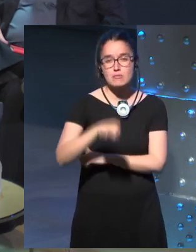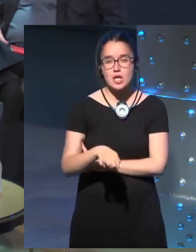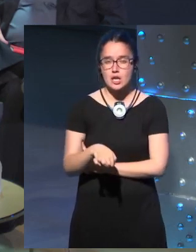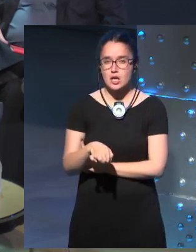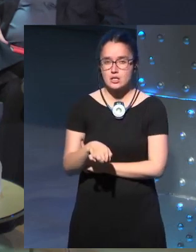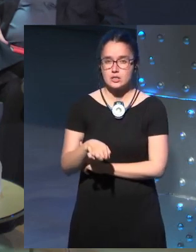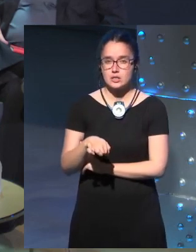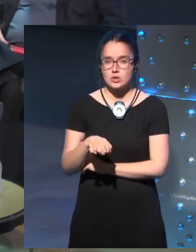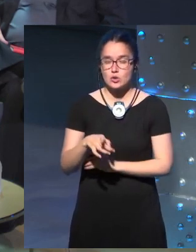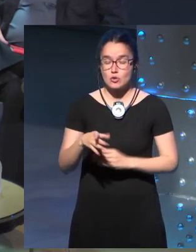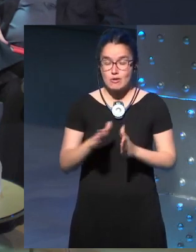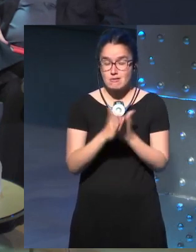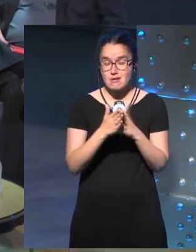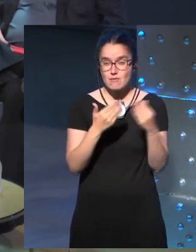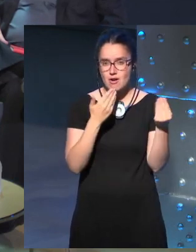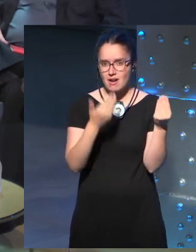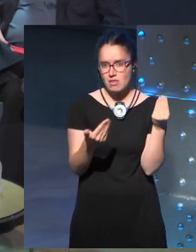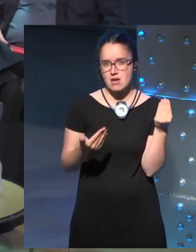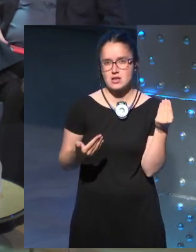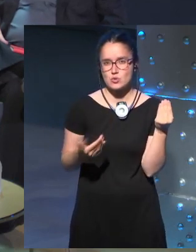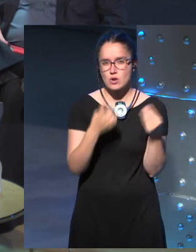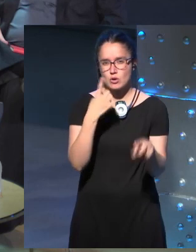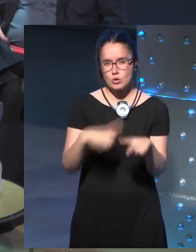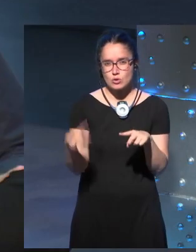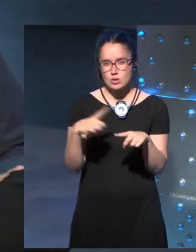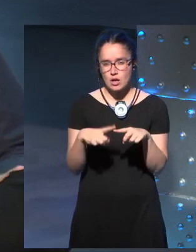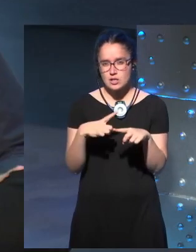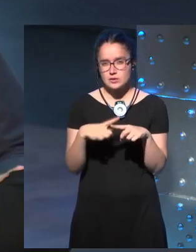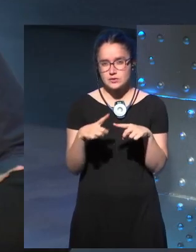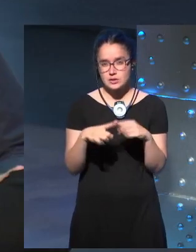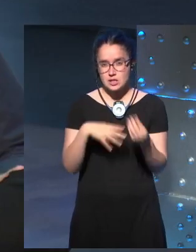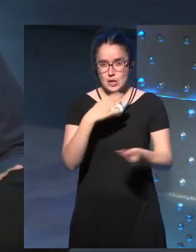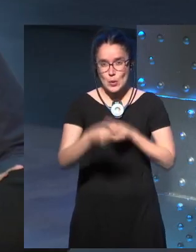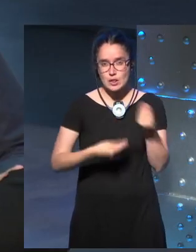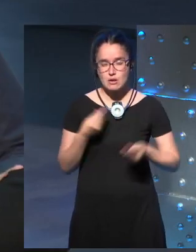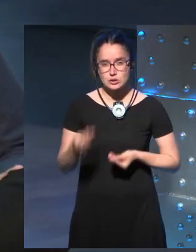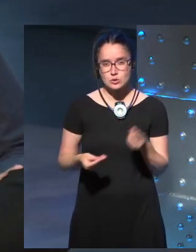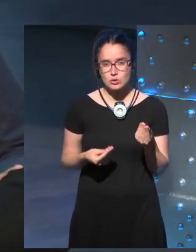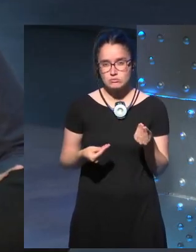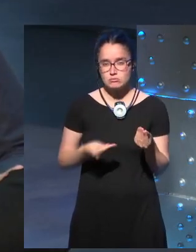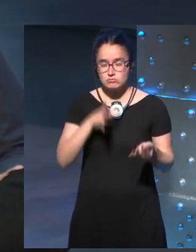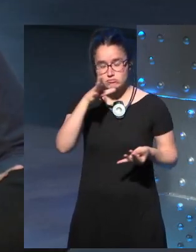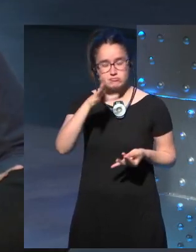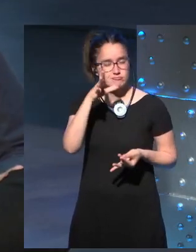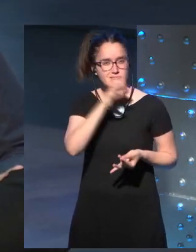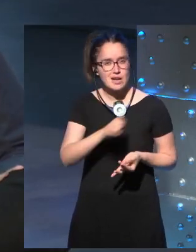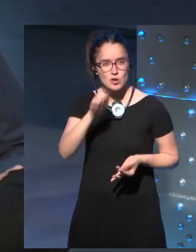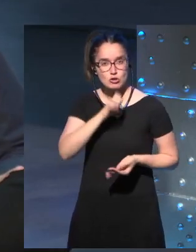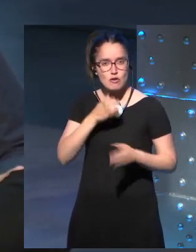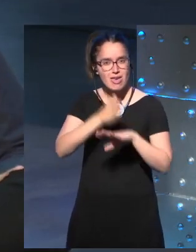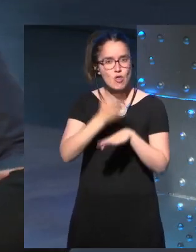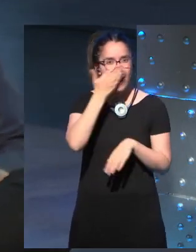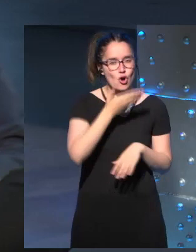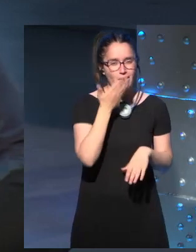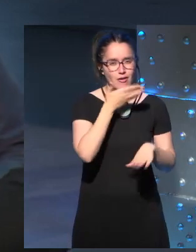with this book, one thing I've been doing, which has been great, has been going into schools and talking to